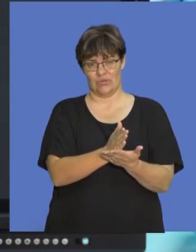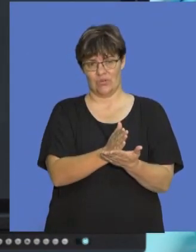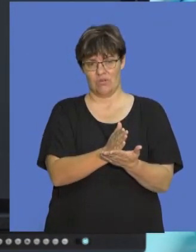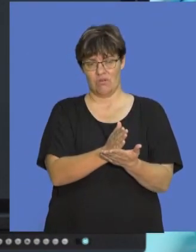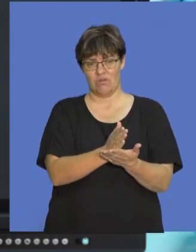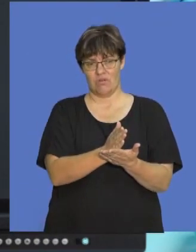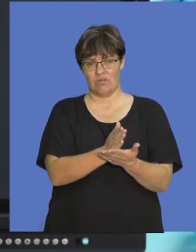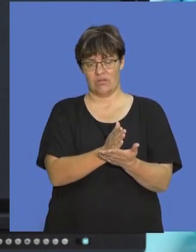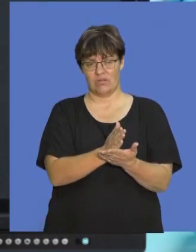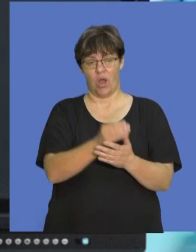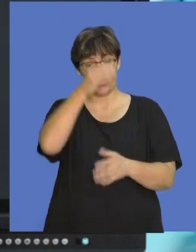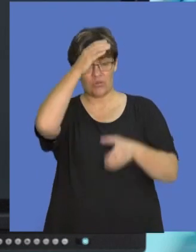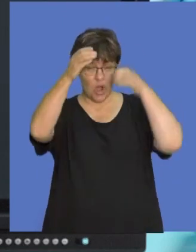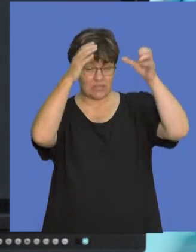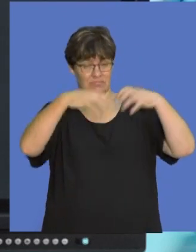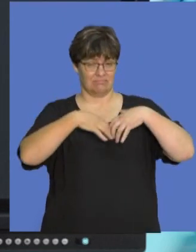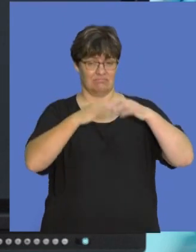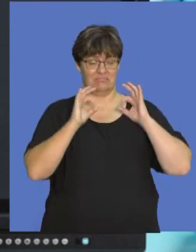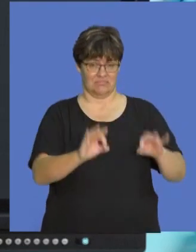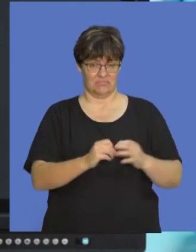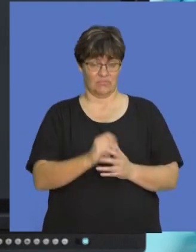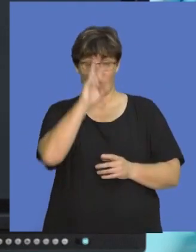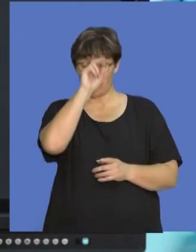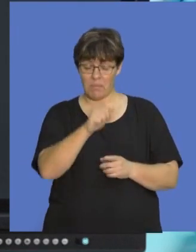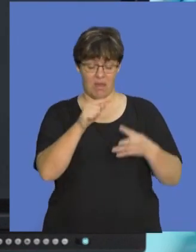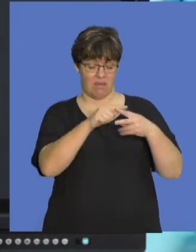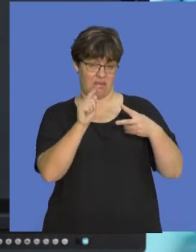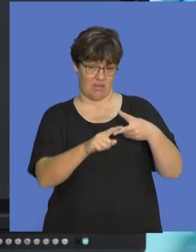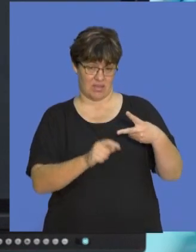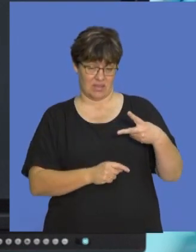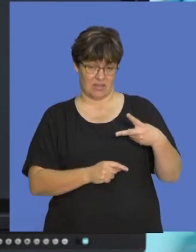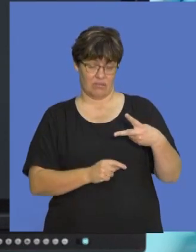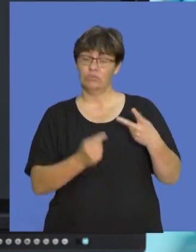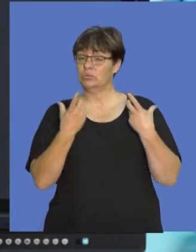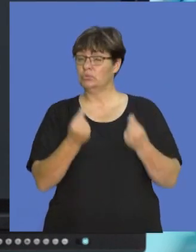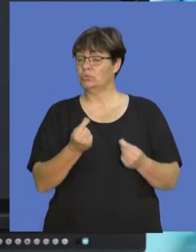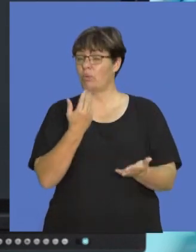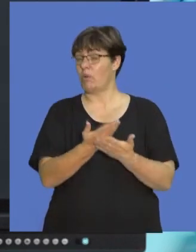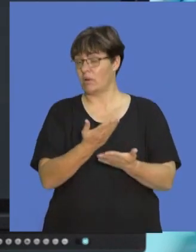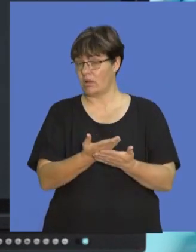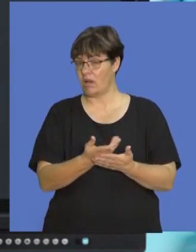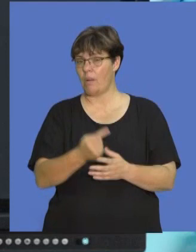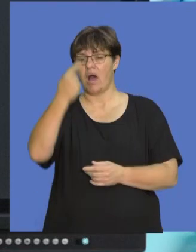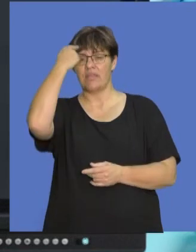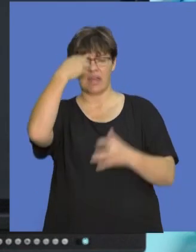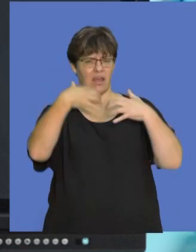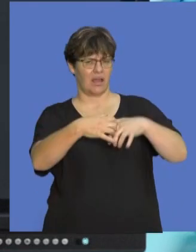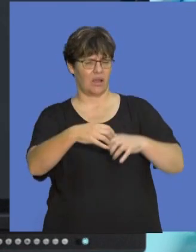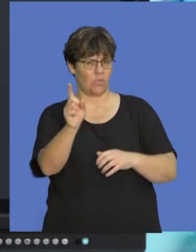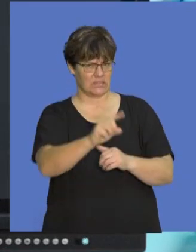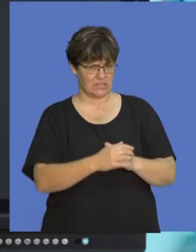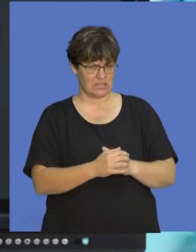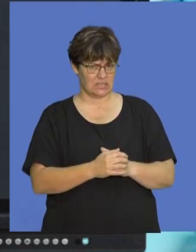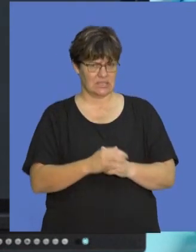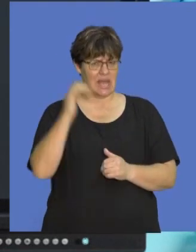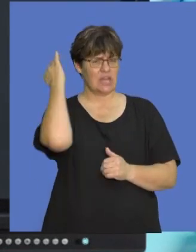make sure that you construct your concept map and remember these two things. When we're doing probability,